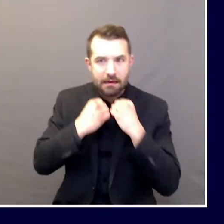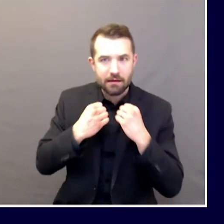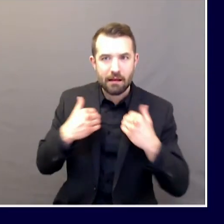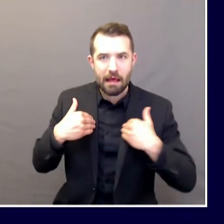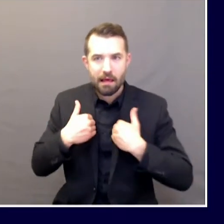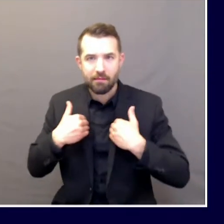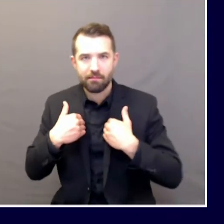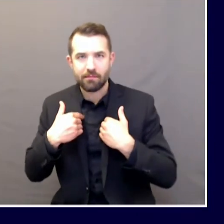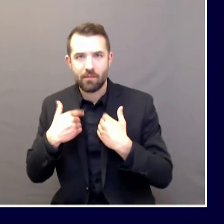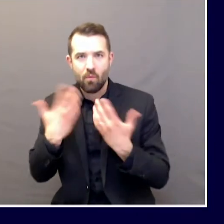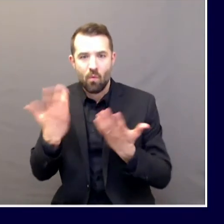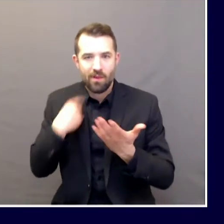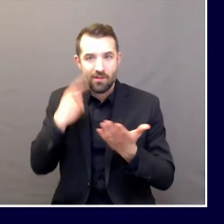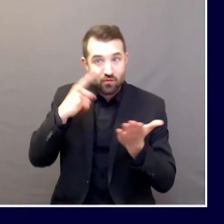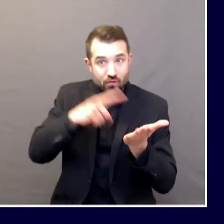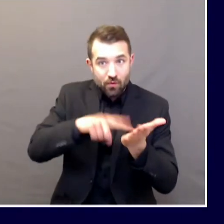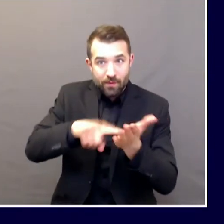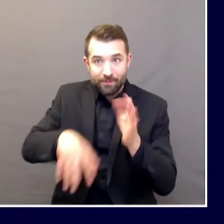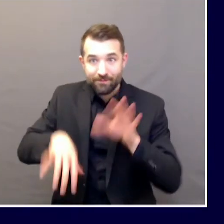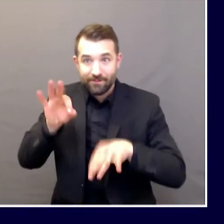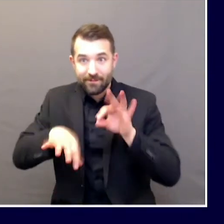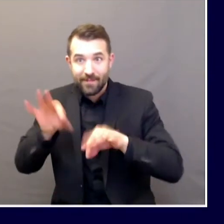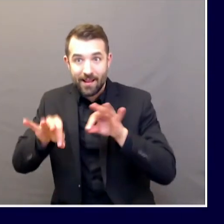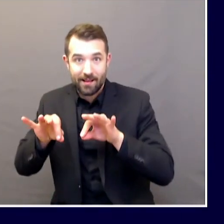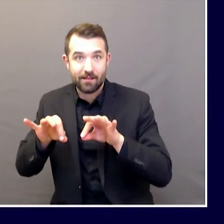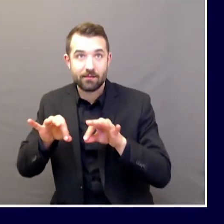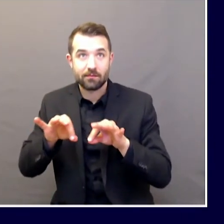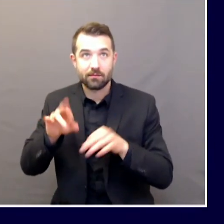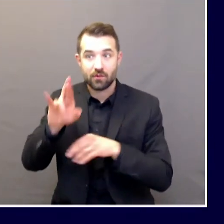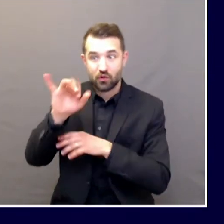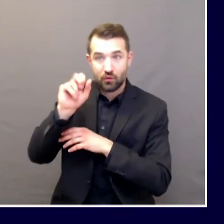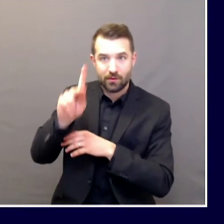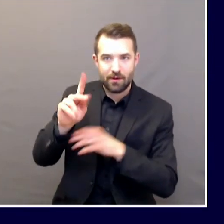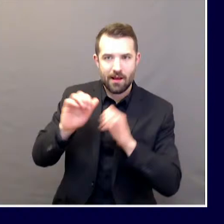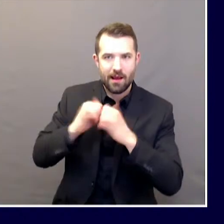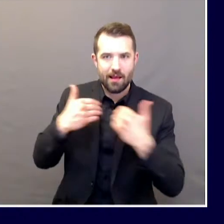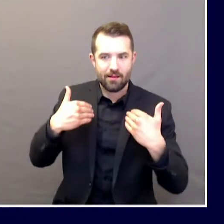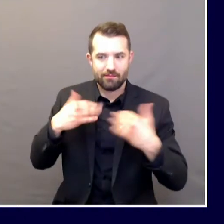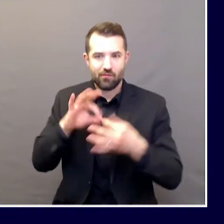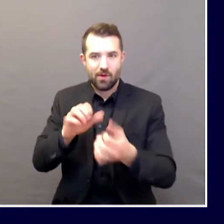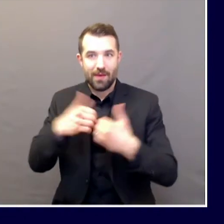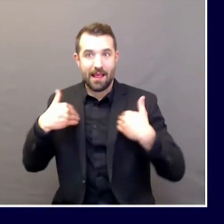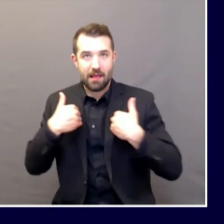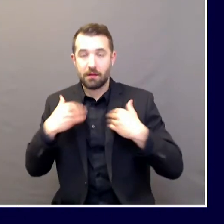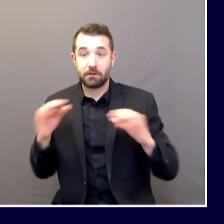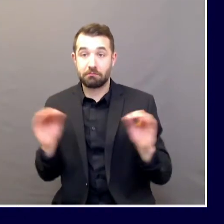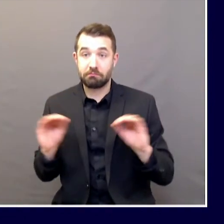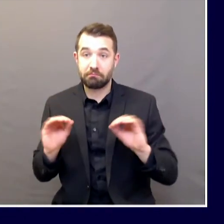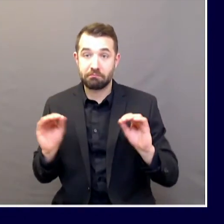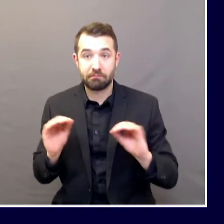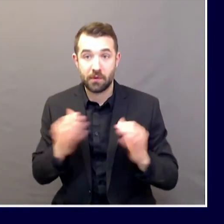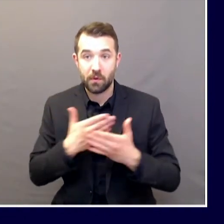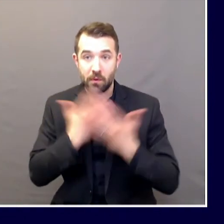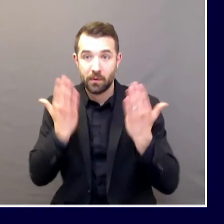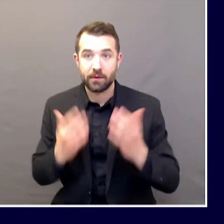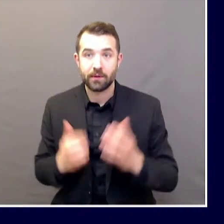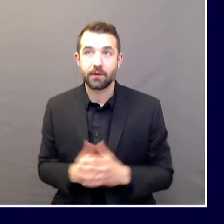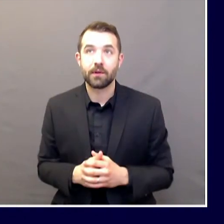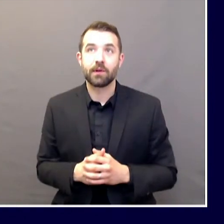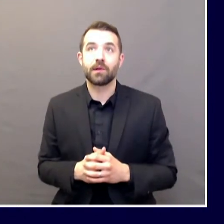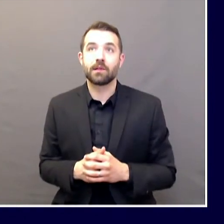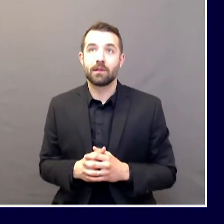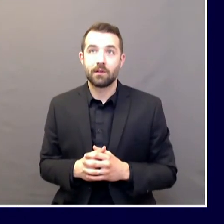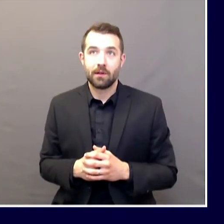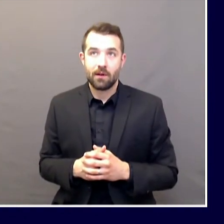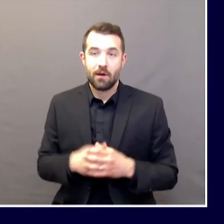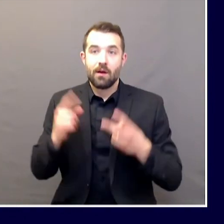to our household pets. Great. And another listener asks if there's any record of anyone testing positive